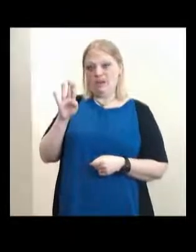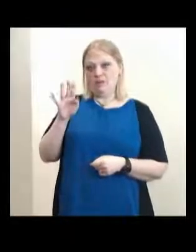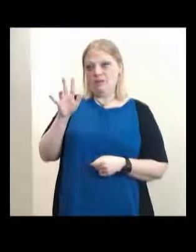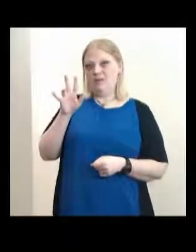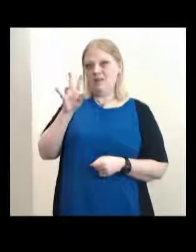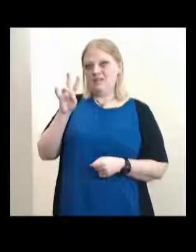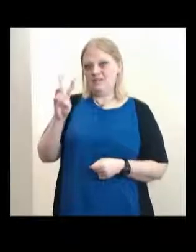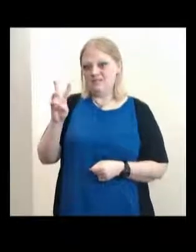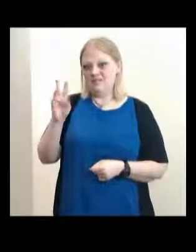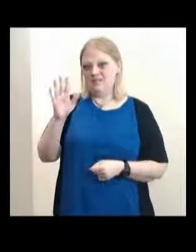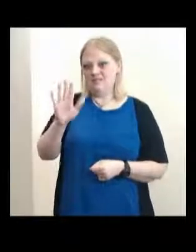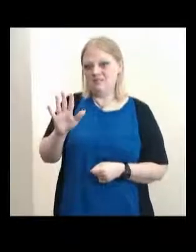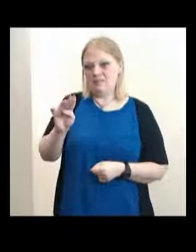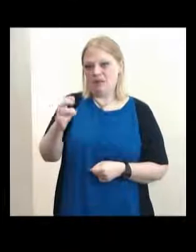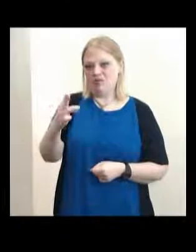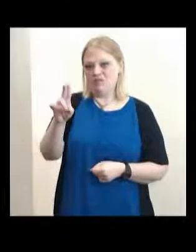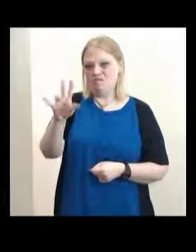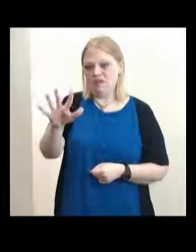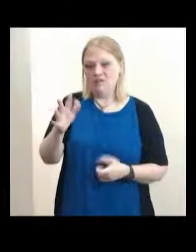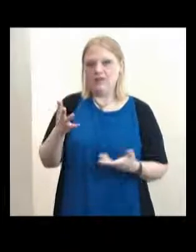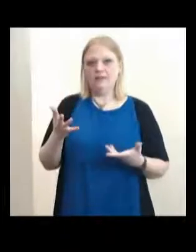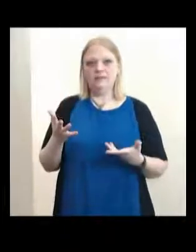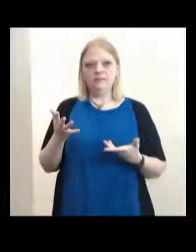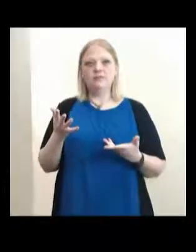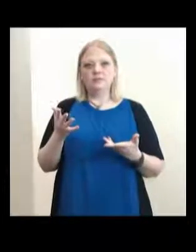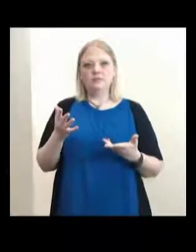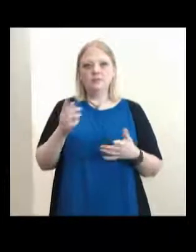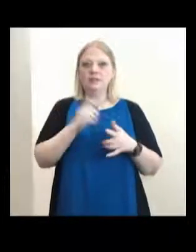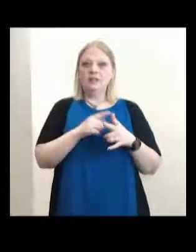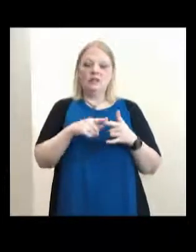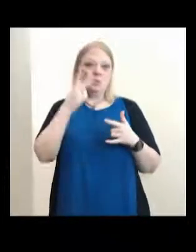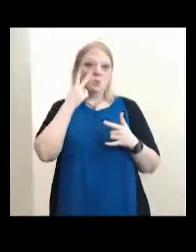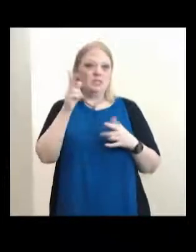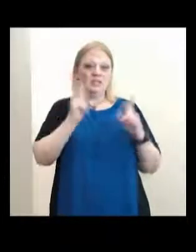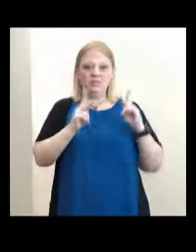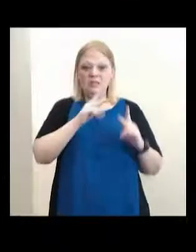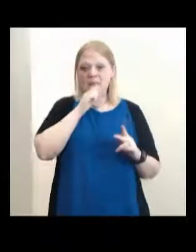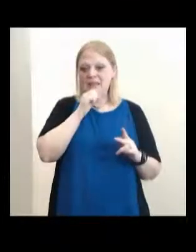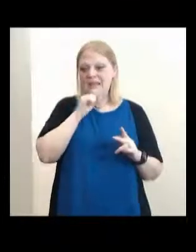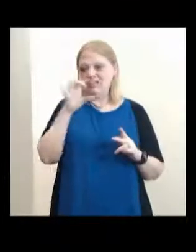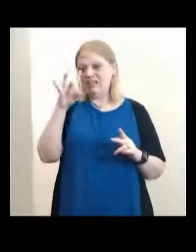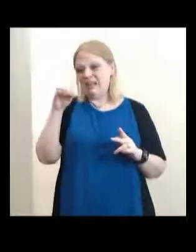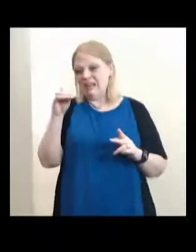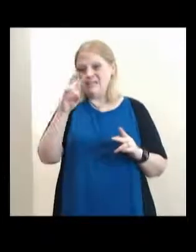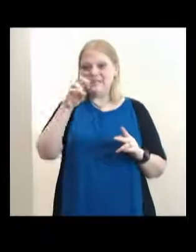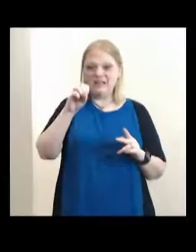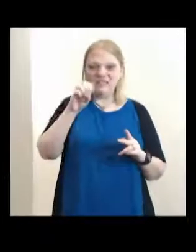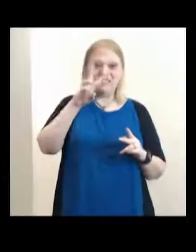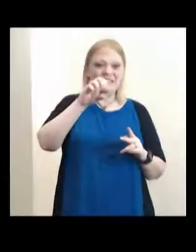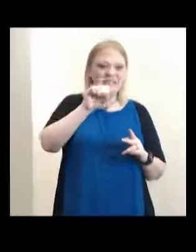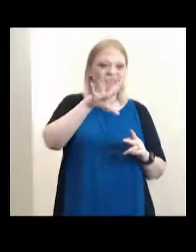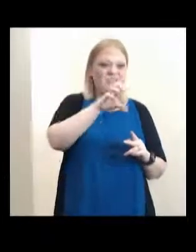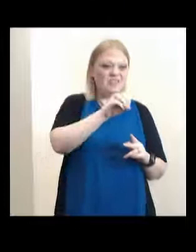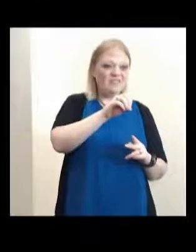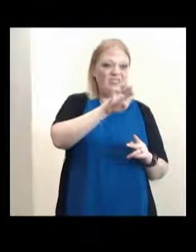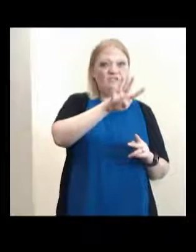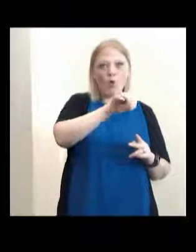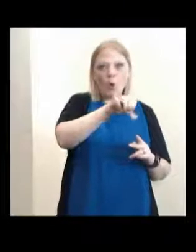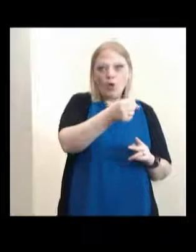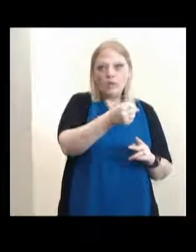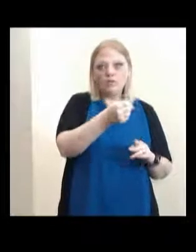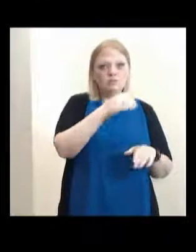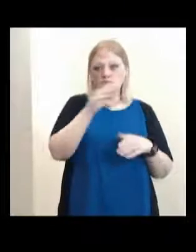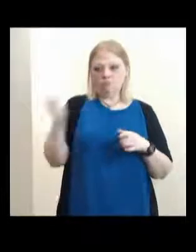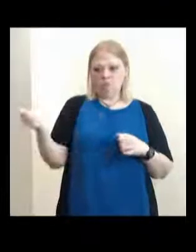February, 75 in March. You will see individuals in the 80, 70, 60s, 50s, and 40s who've died